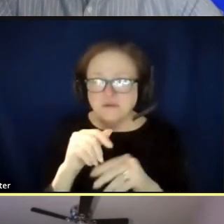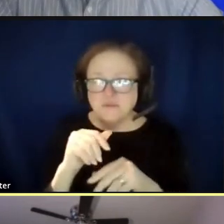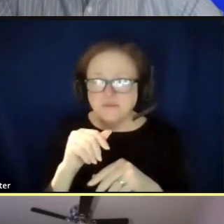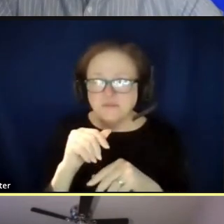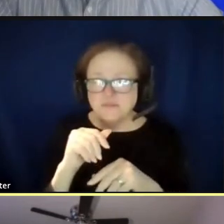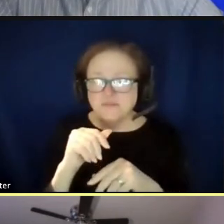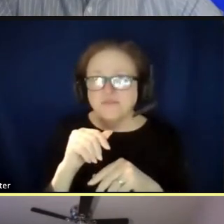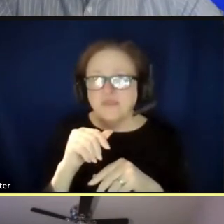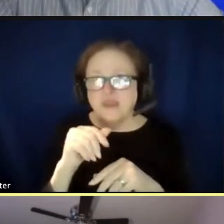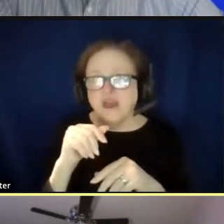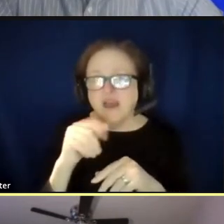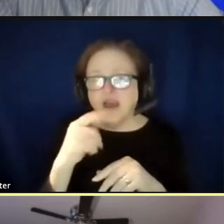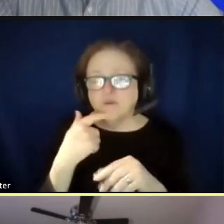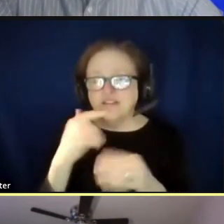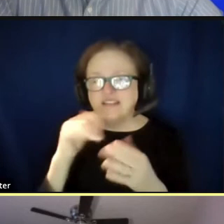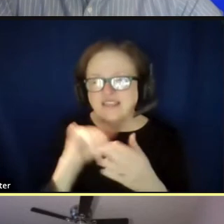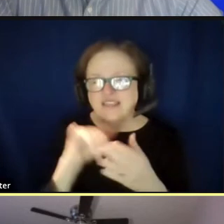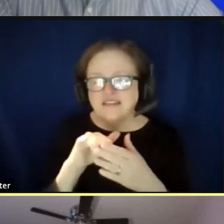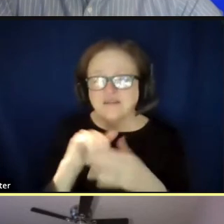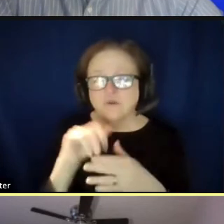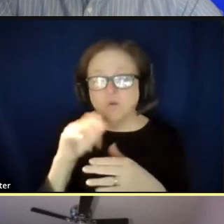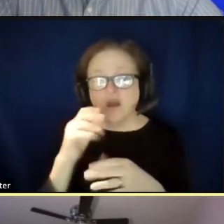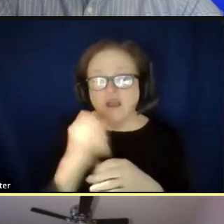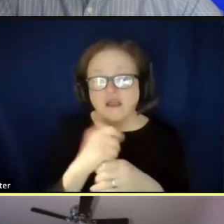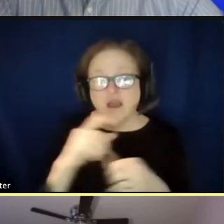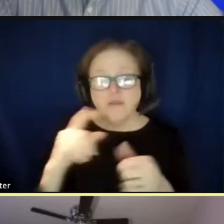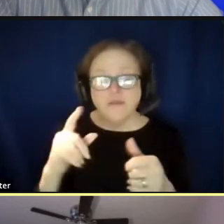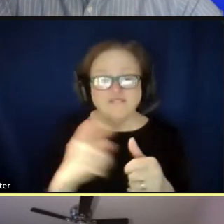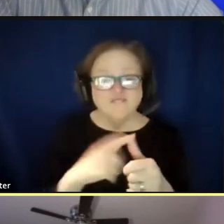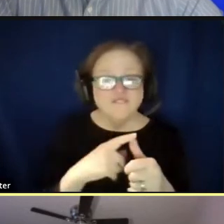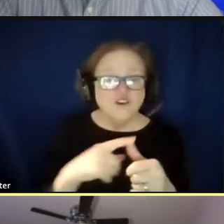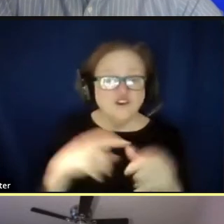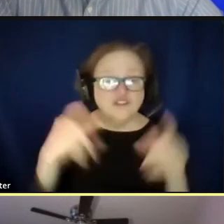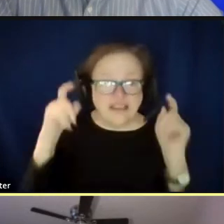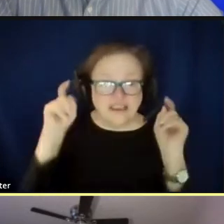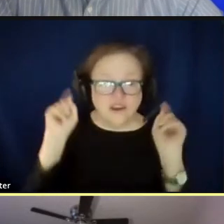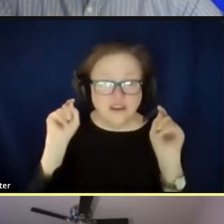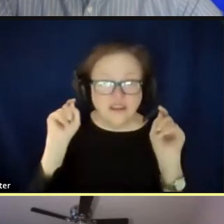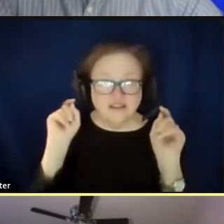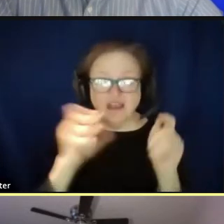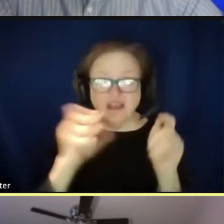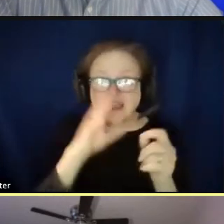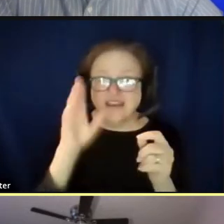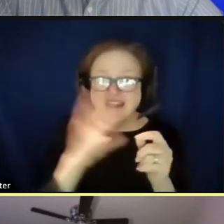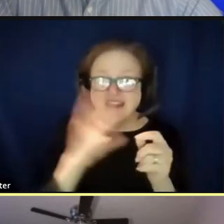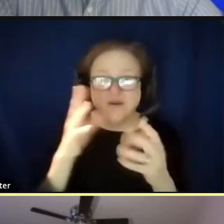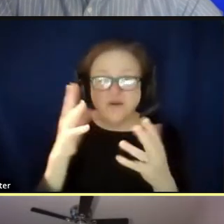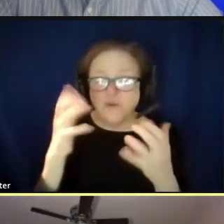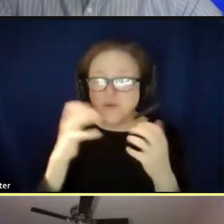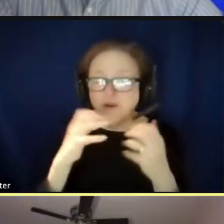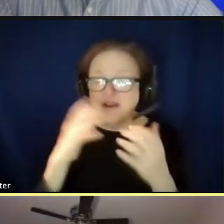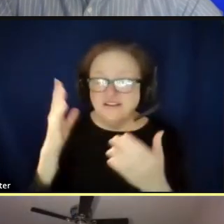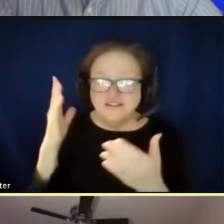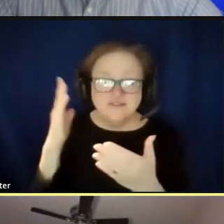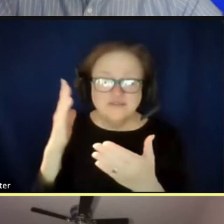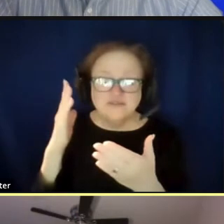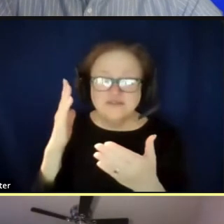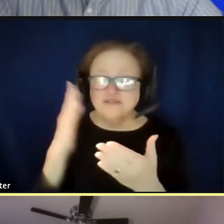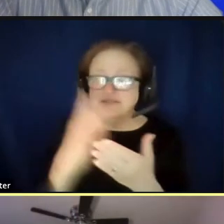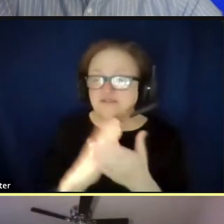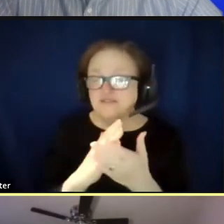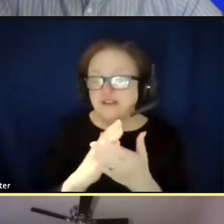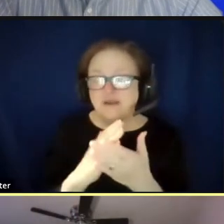it like this. When I got my first pair of hearing aids, I never wanted to stop hearing. Never.